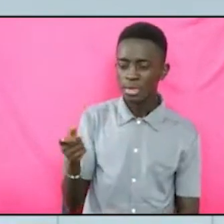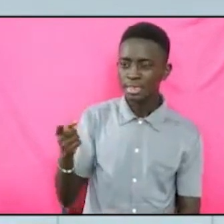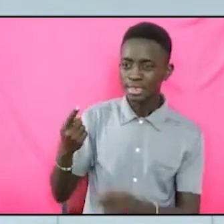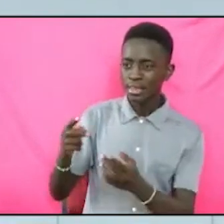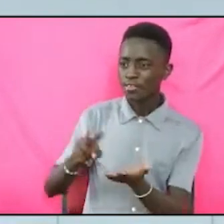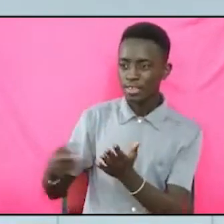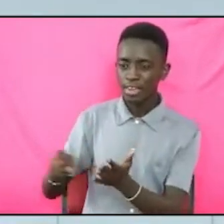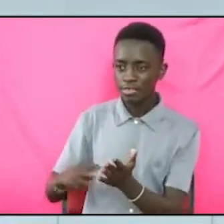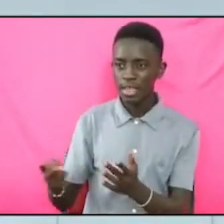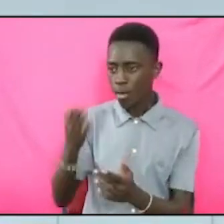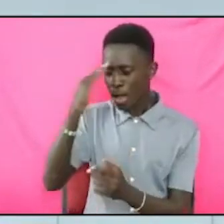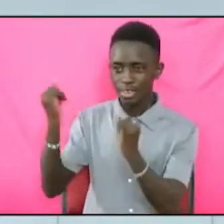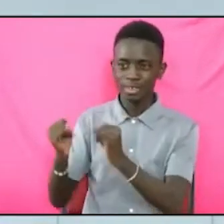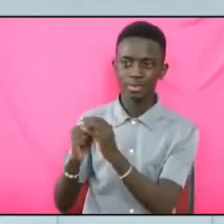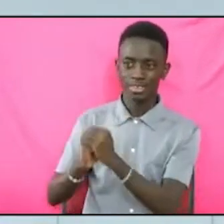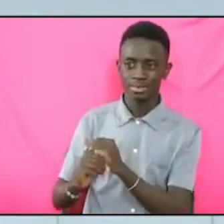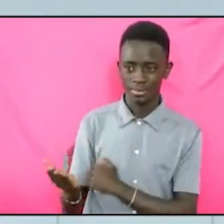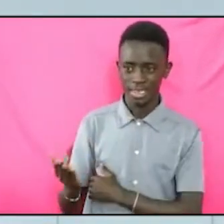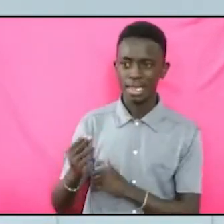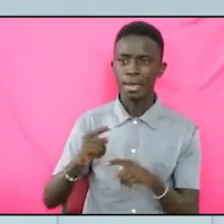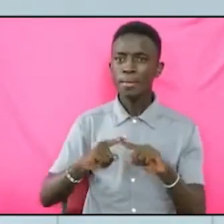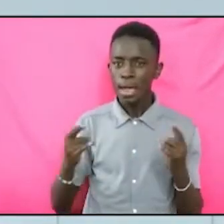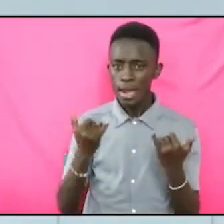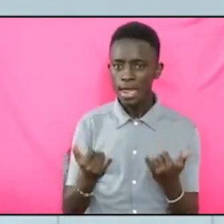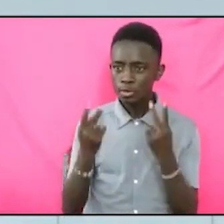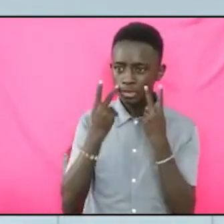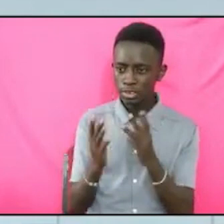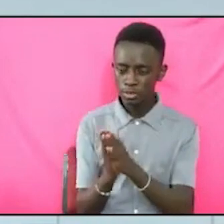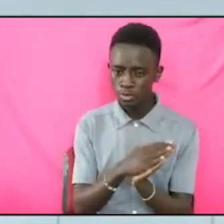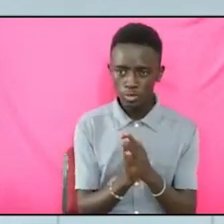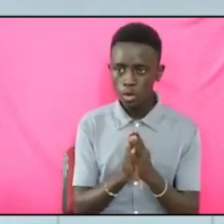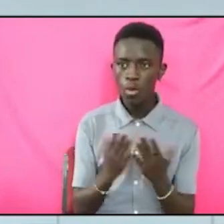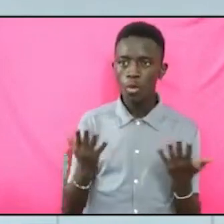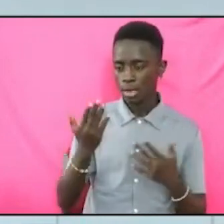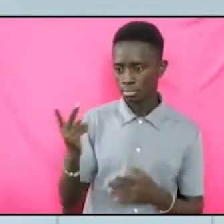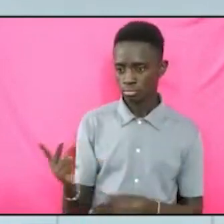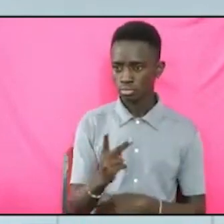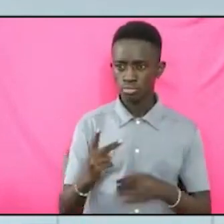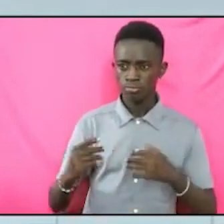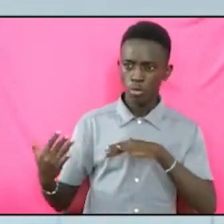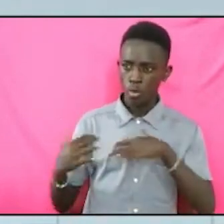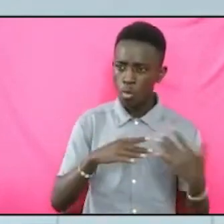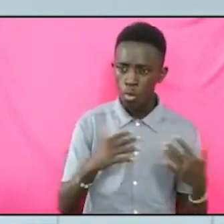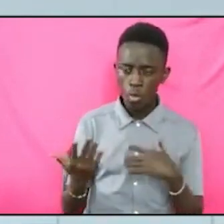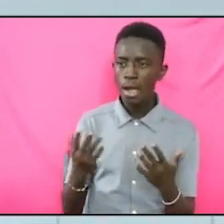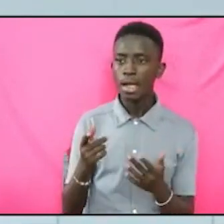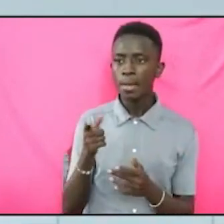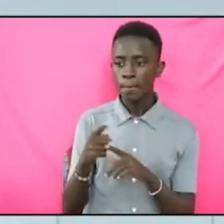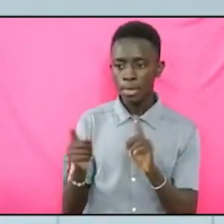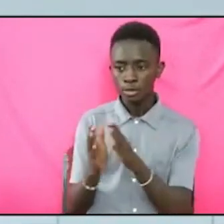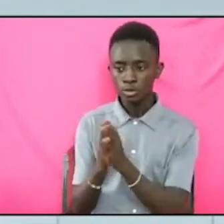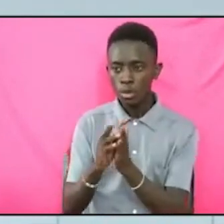translated victory is actually referring in military encounters in this passage, refers to salvation or